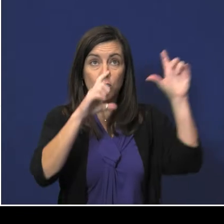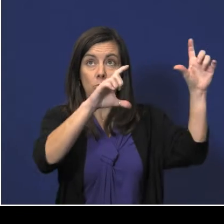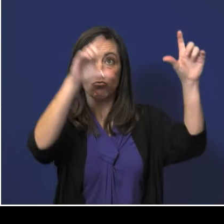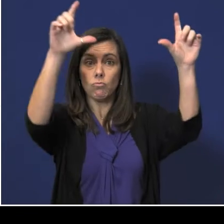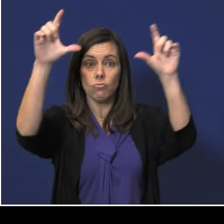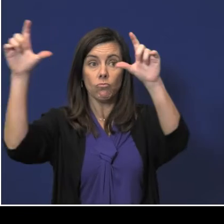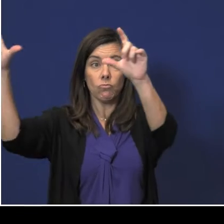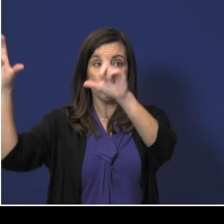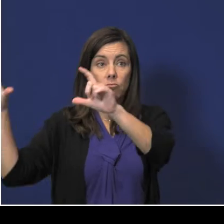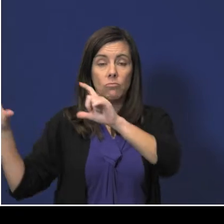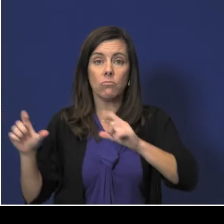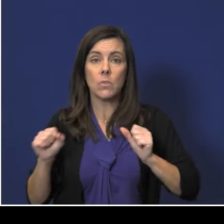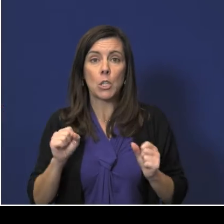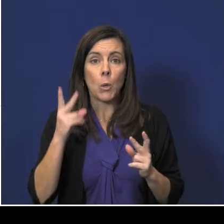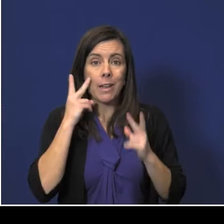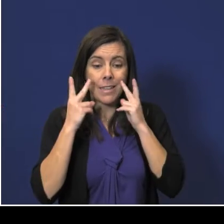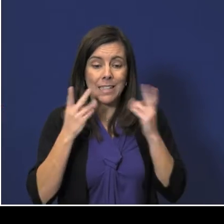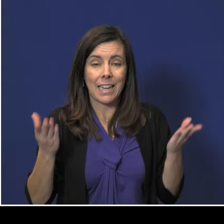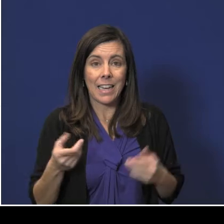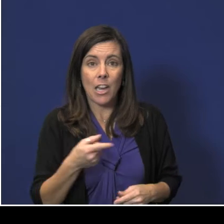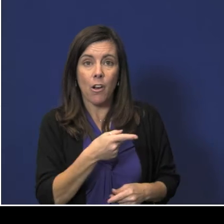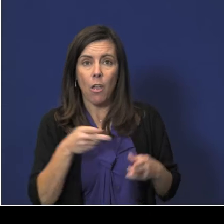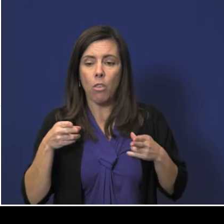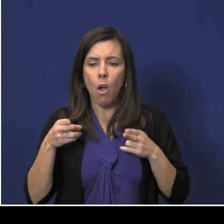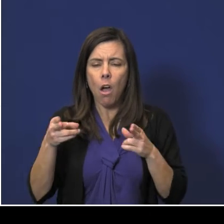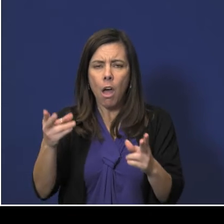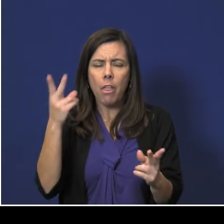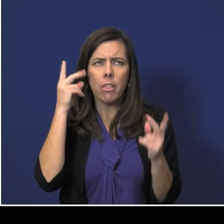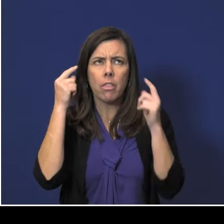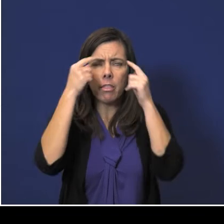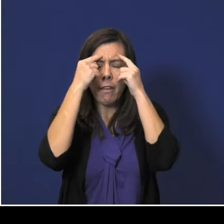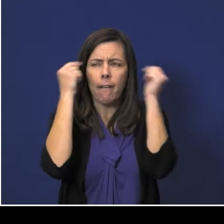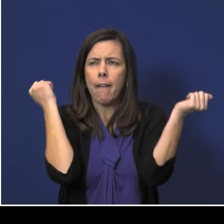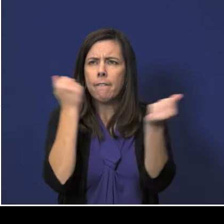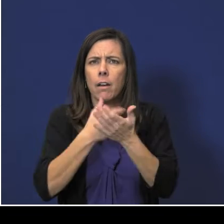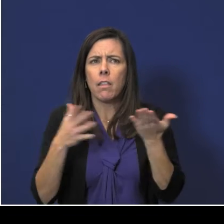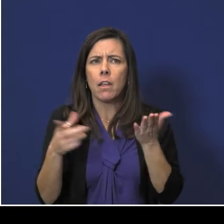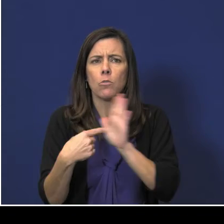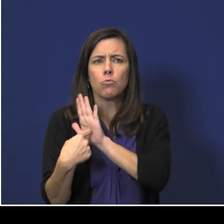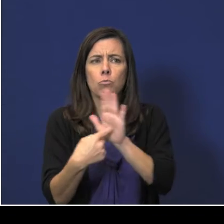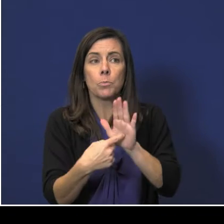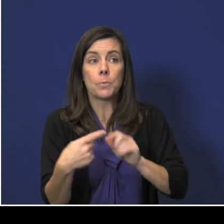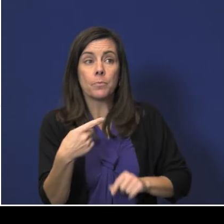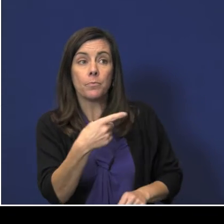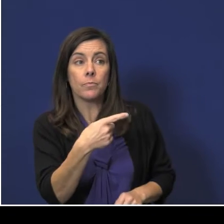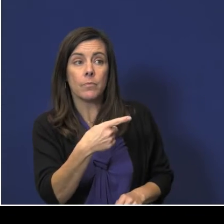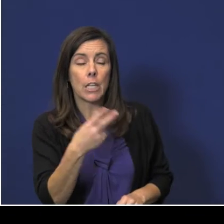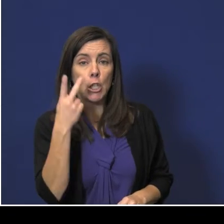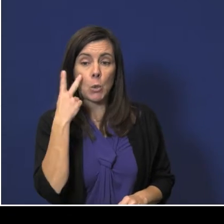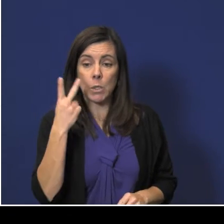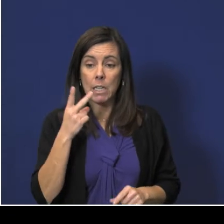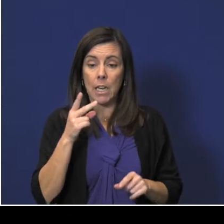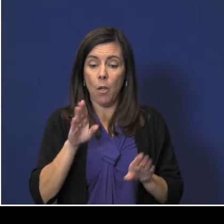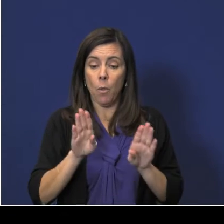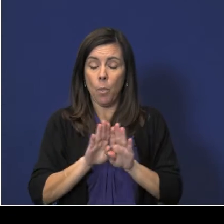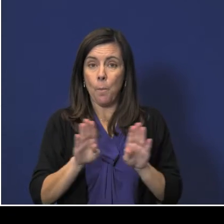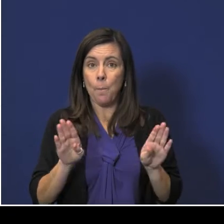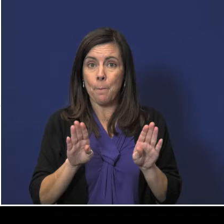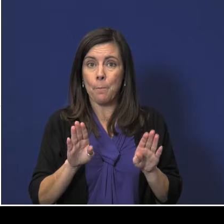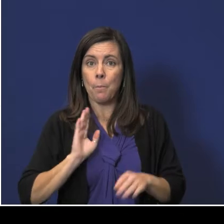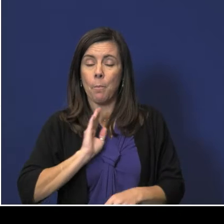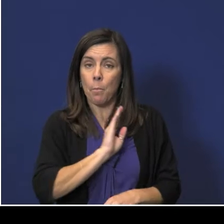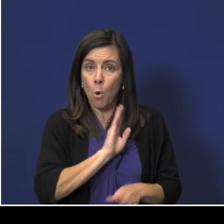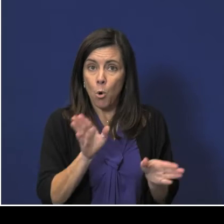and you get to see it on the hallway. Again, thinking of all the different things that we can showcase. If you see here in your boardroom, you have all the different pictures of